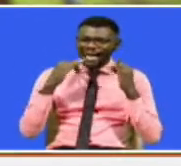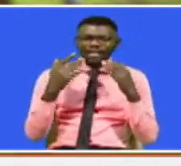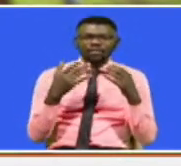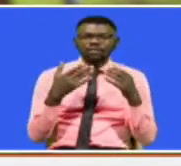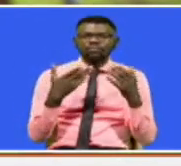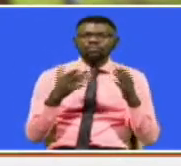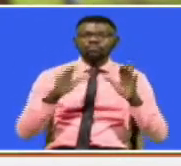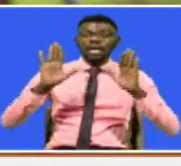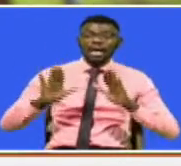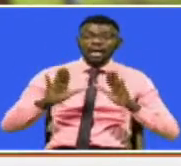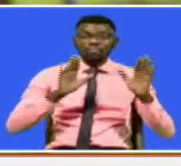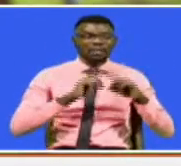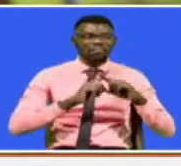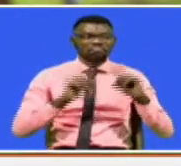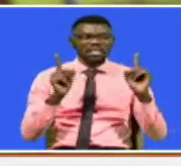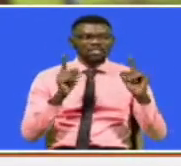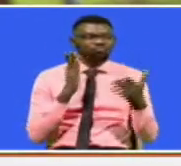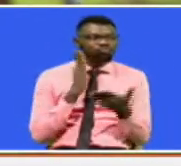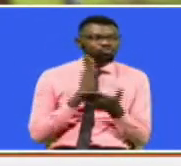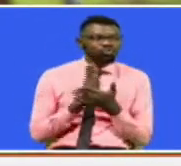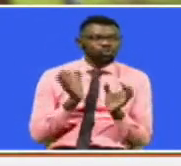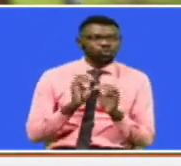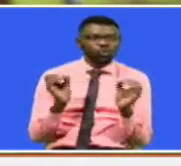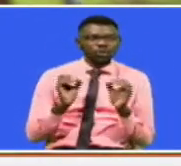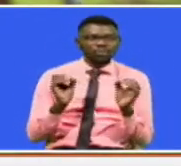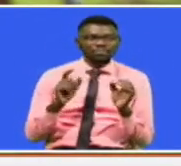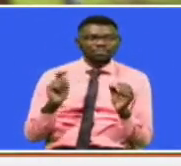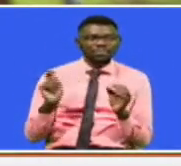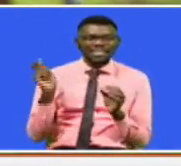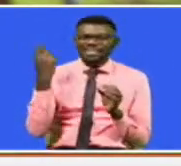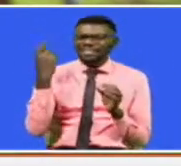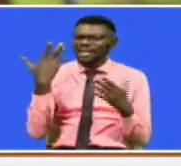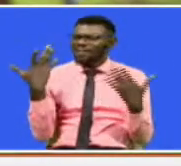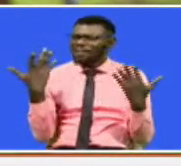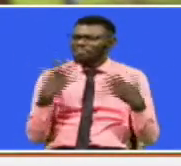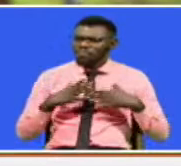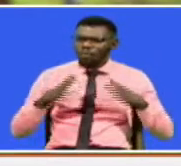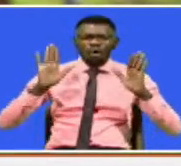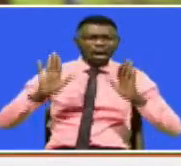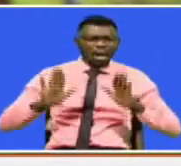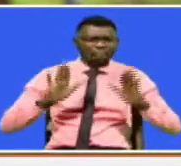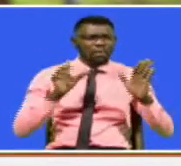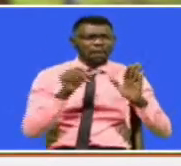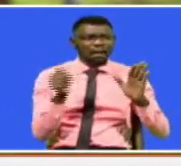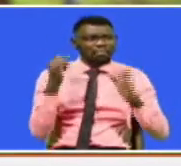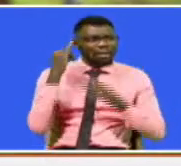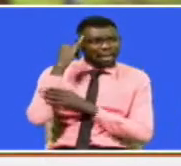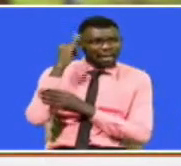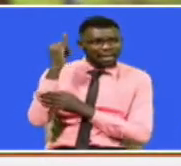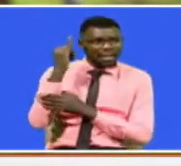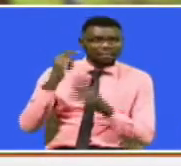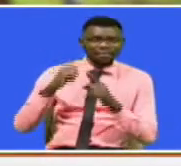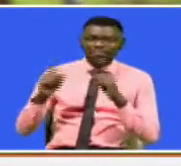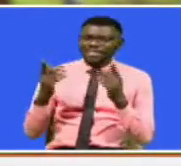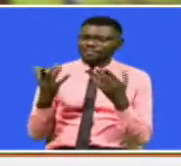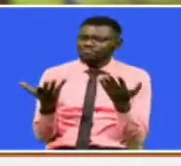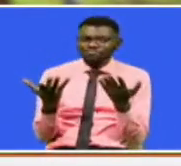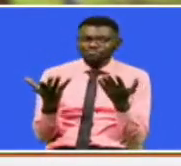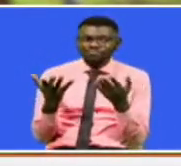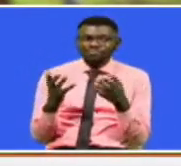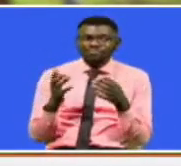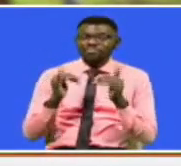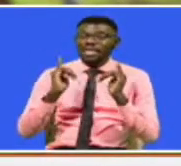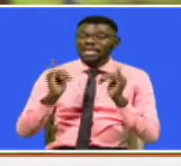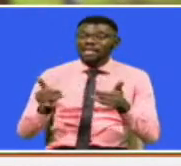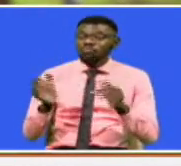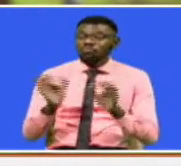Because look, this thing that was being sold around here in Kenya is not actually even innovative. It's not new. It's what was